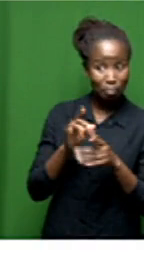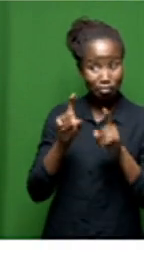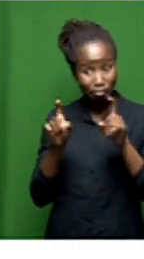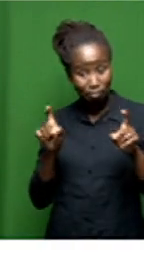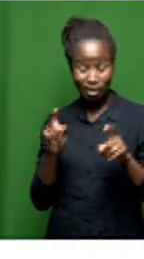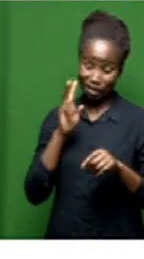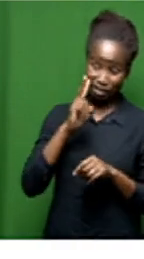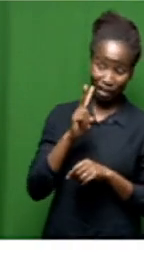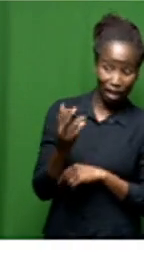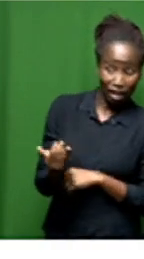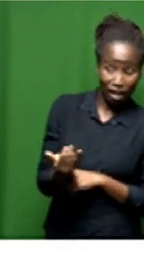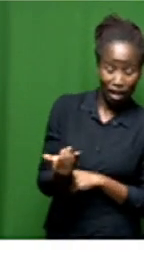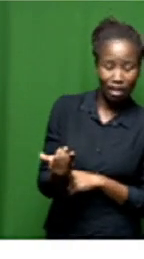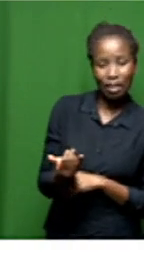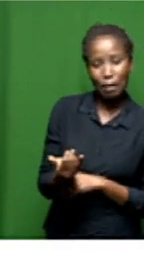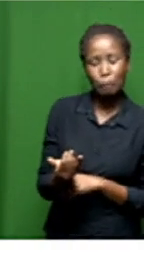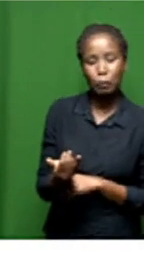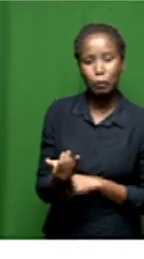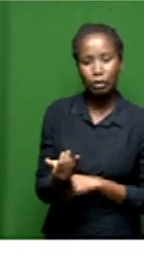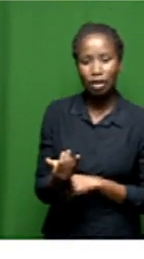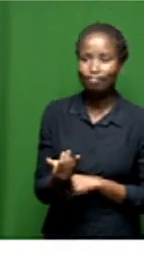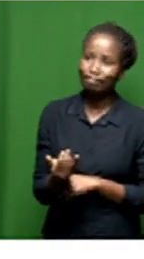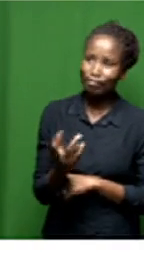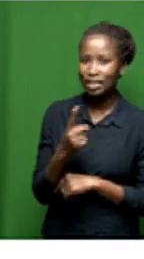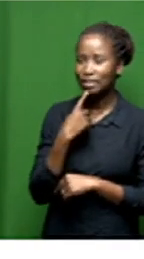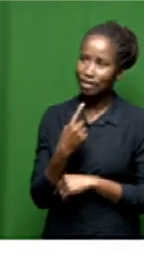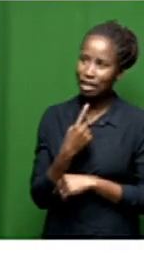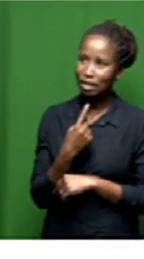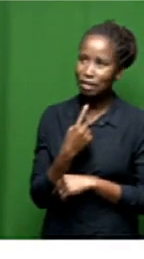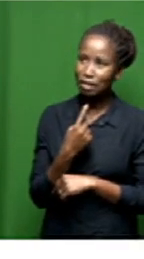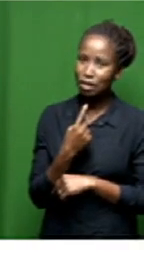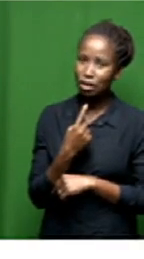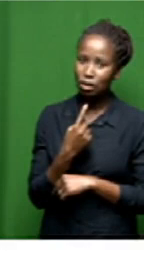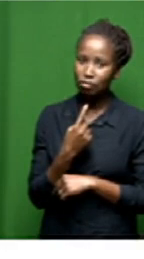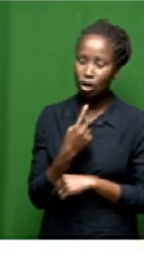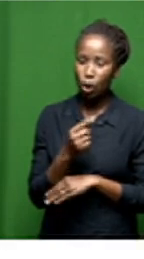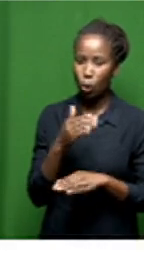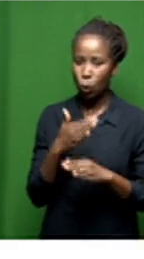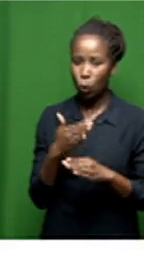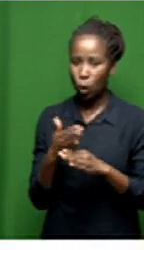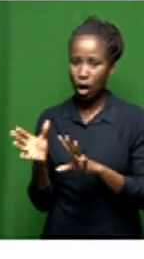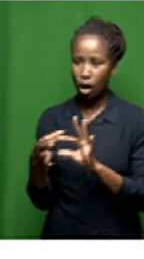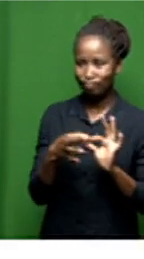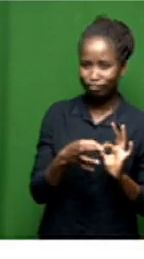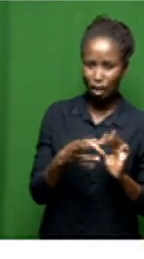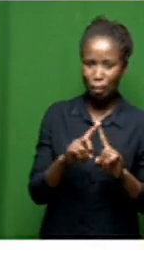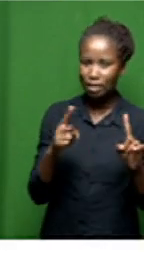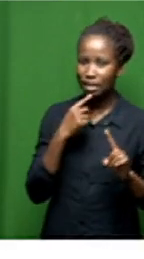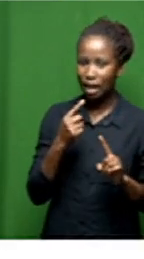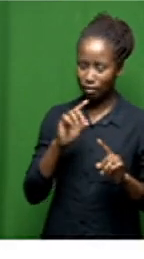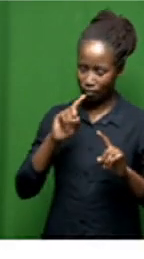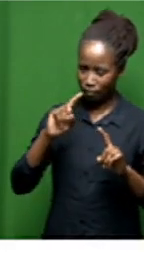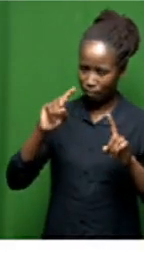a drive to, and you can't even call it coerce, because if you're saying it's going to be mandatory, there's